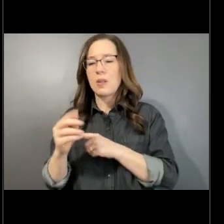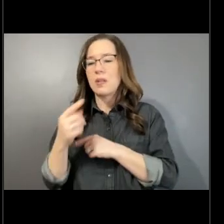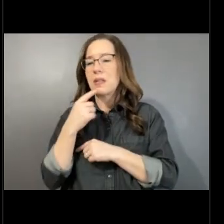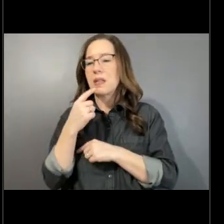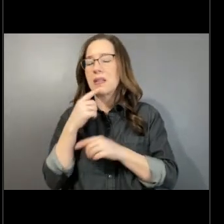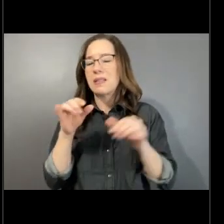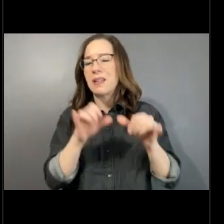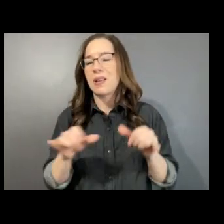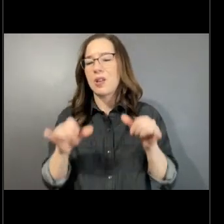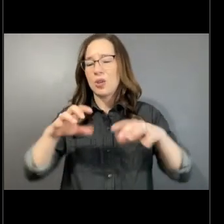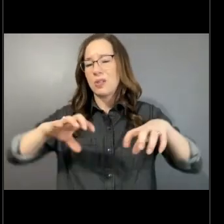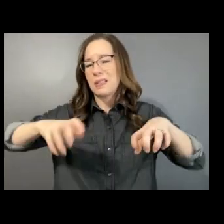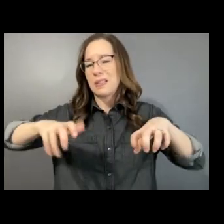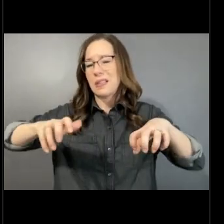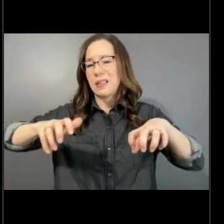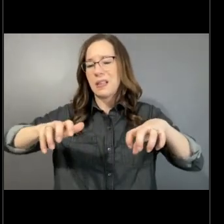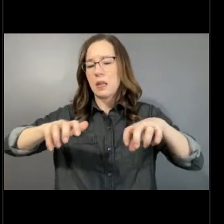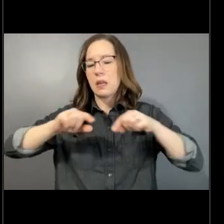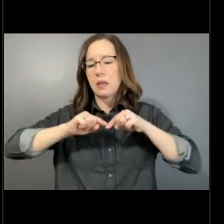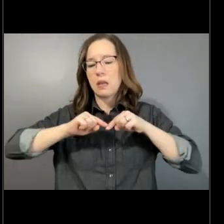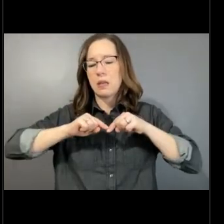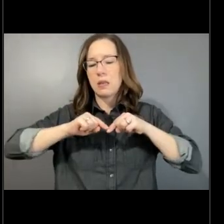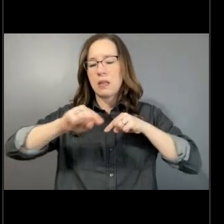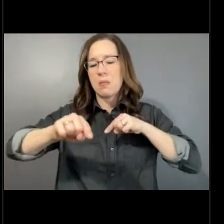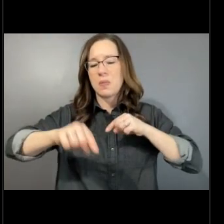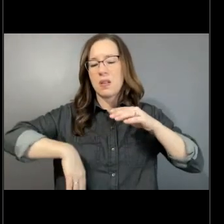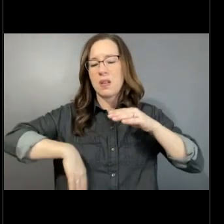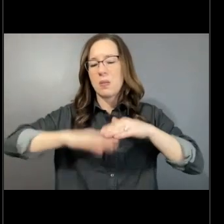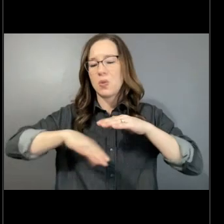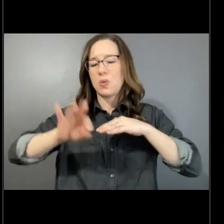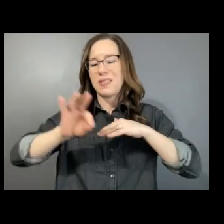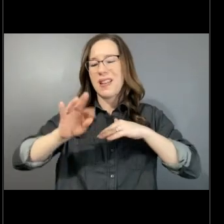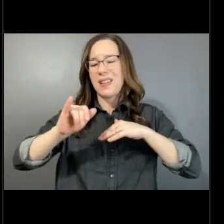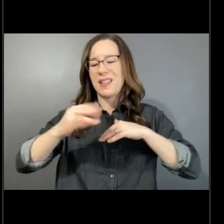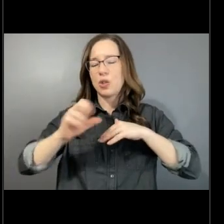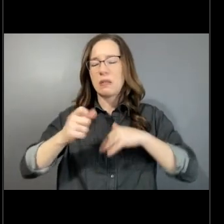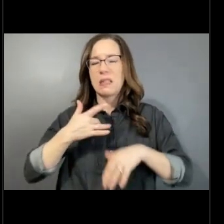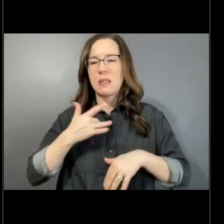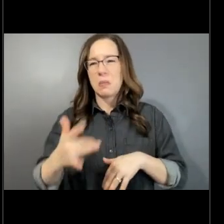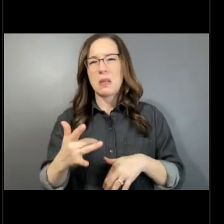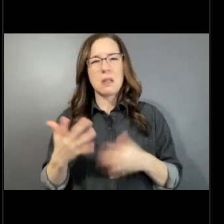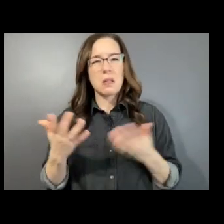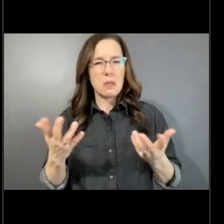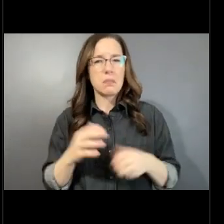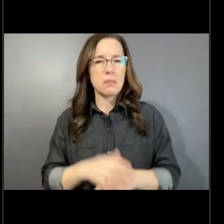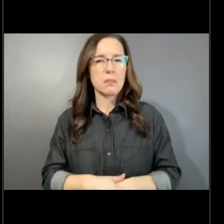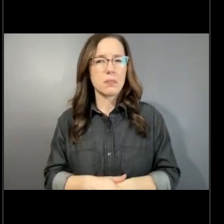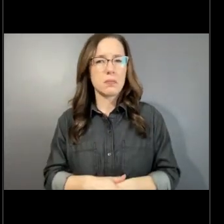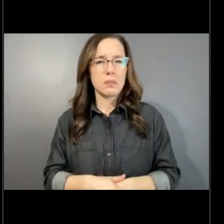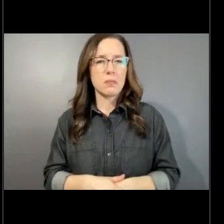kitchen sinks with depths up to 9 inches are generally allowed within kitchens.